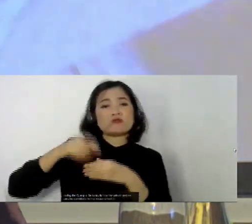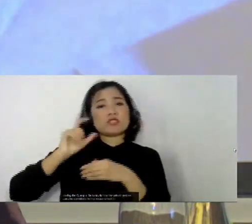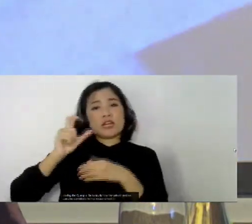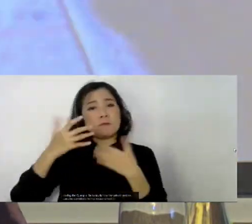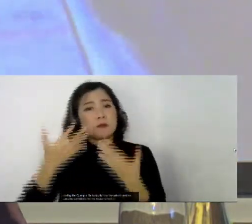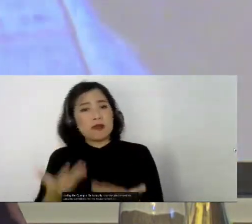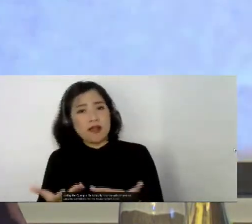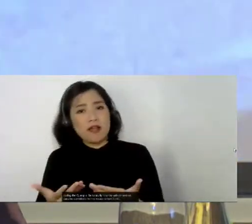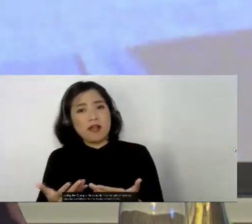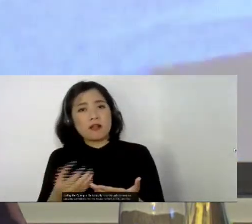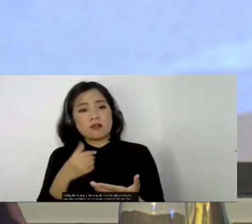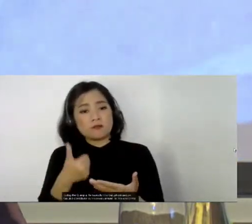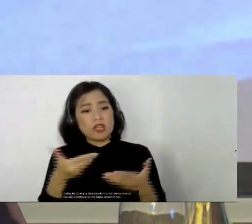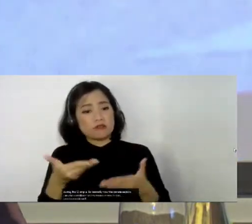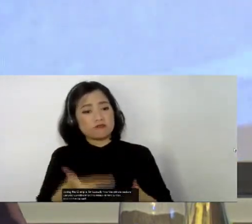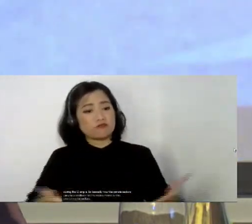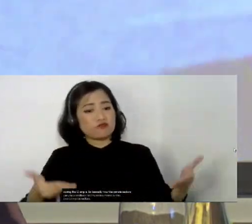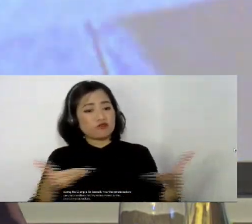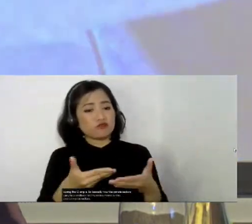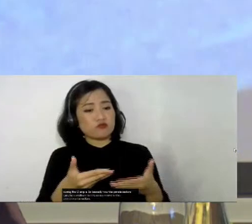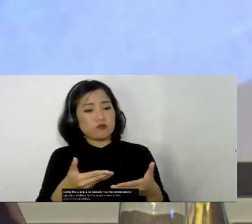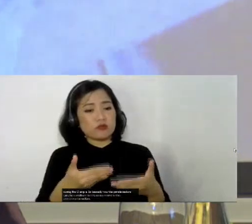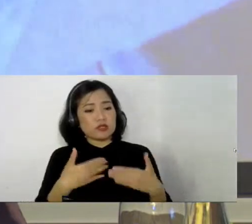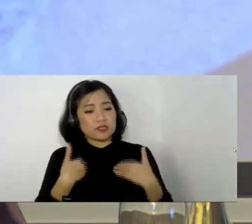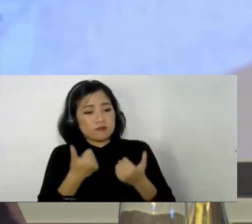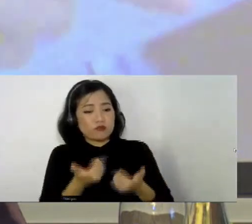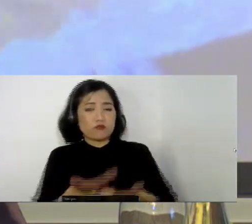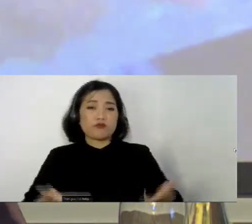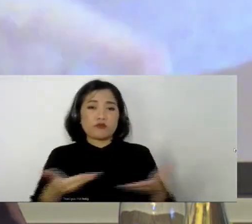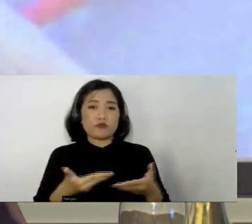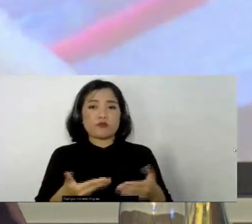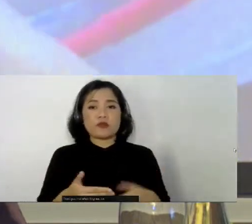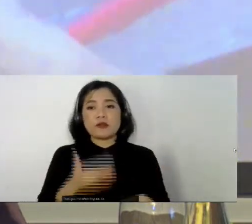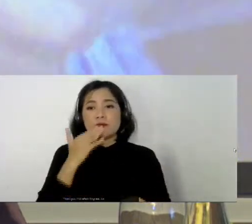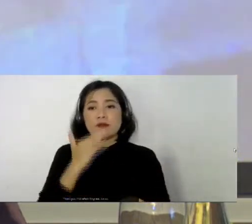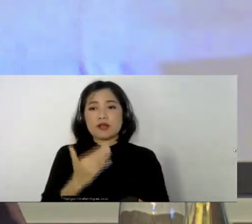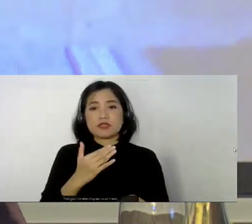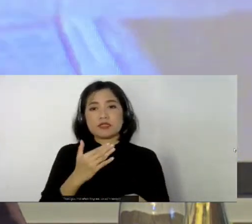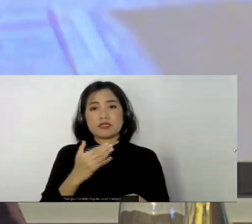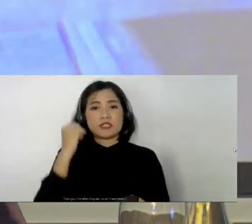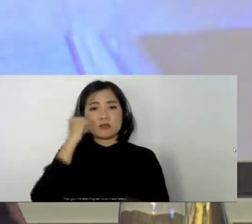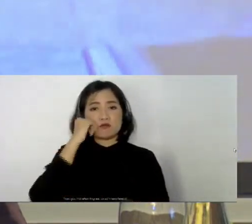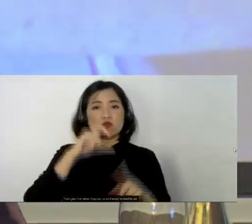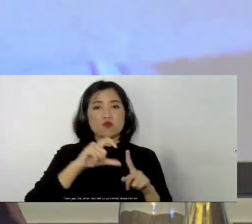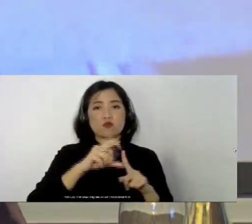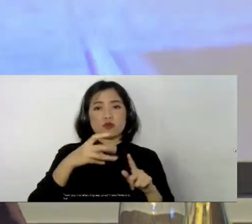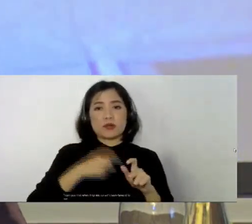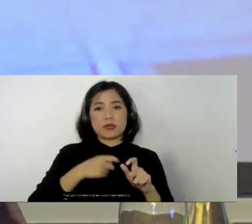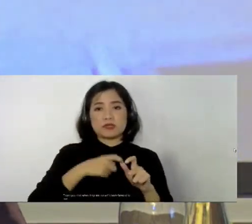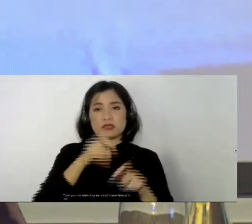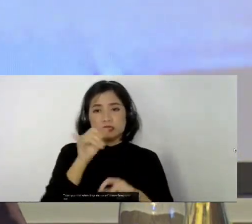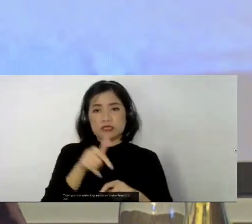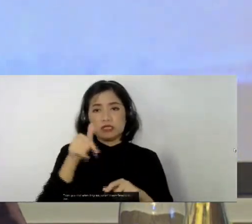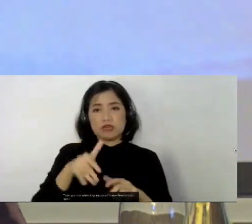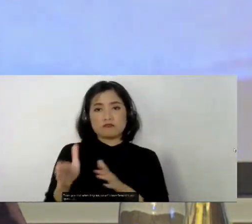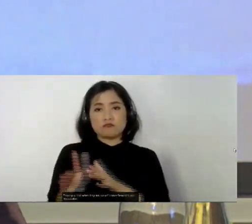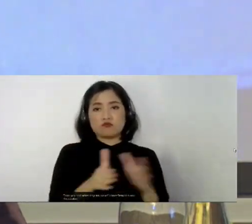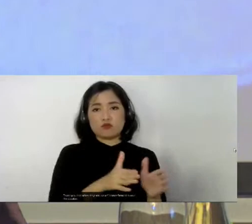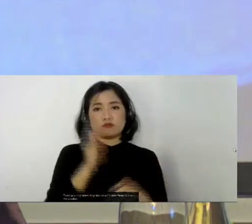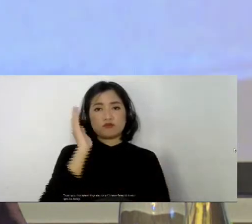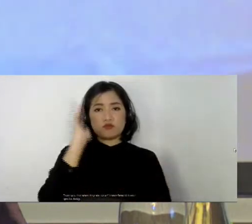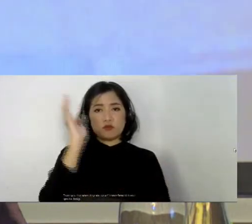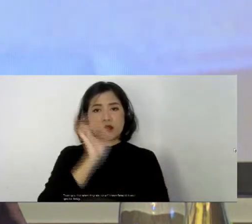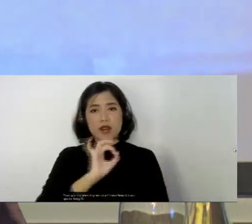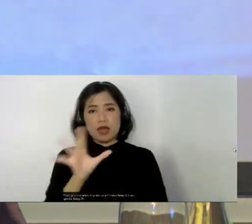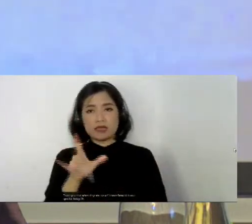this environmental welfare. Thank you, Dr. Desi. So we'll move forward to our third speaker today,